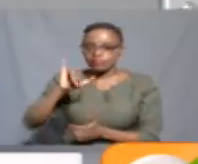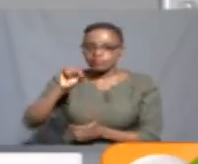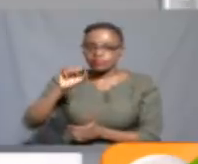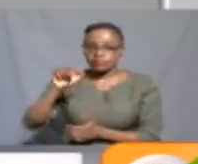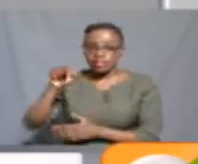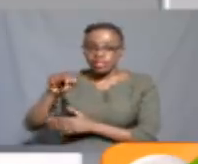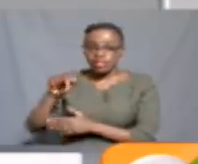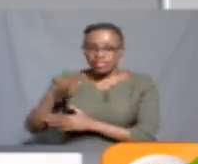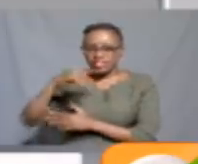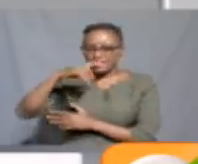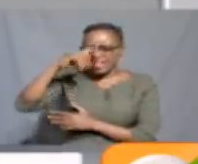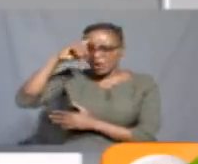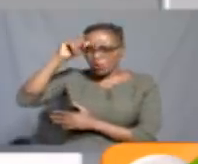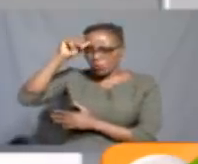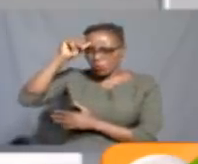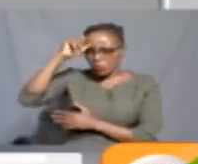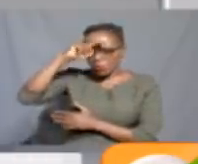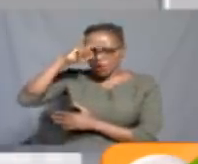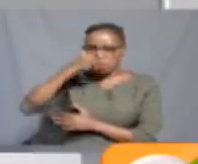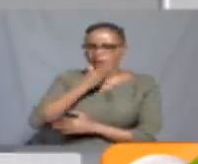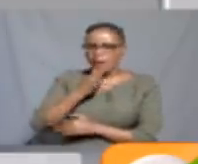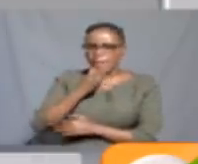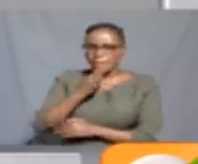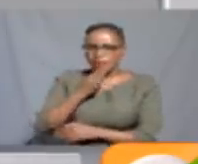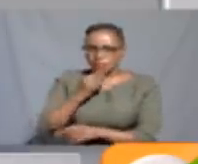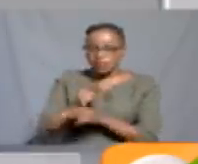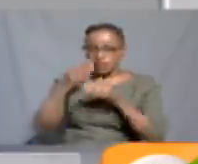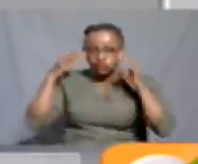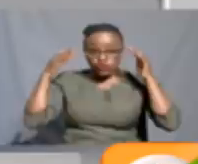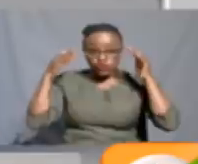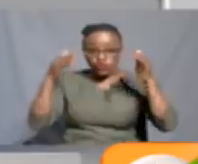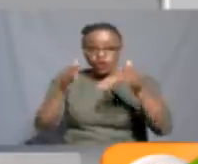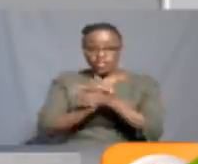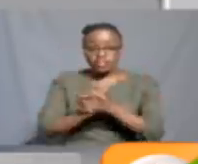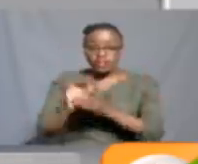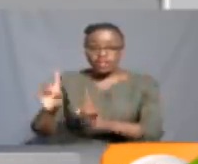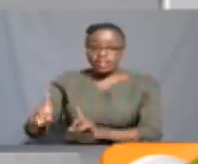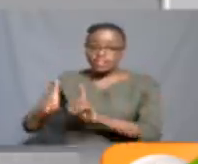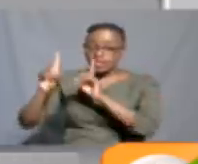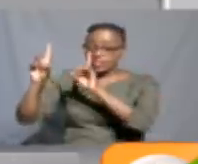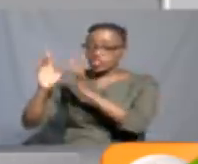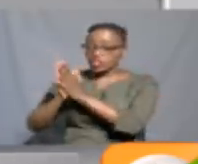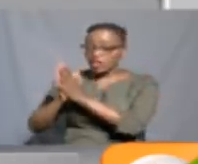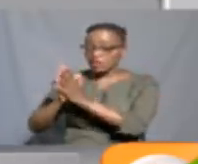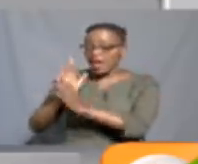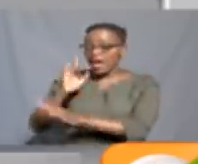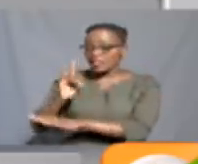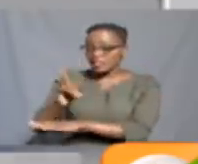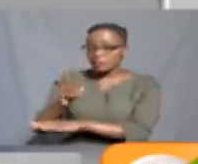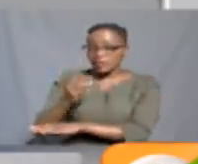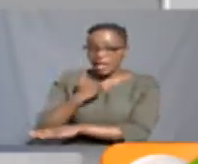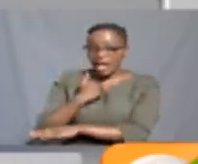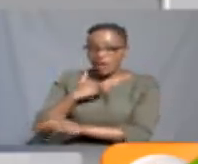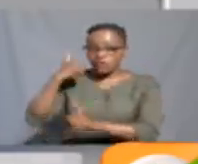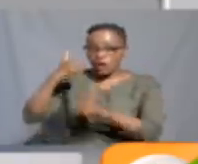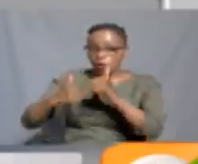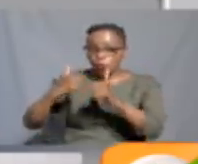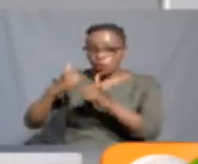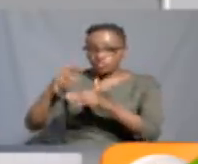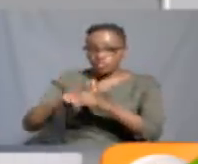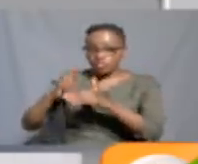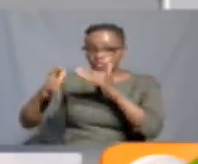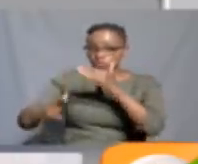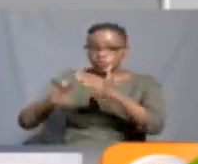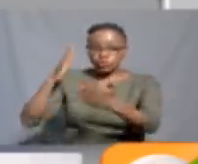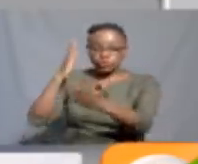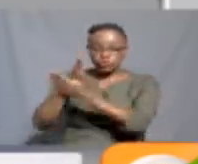this intelligent man is an example of a product of focus, dedication, and discipline that results into